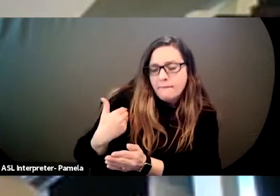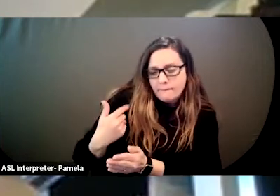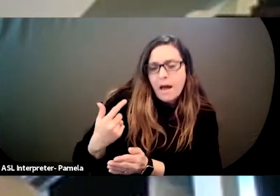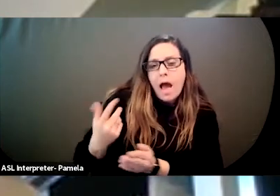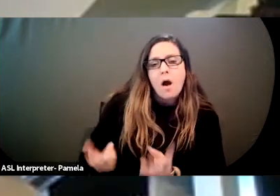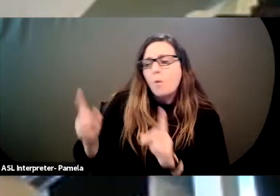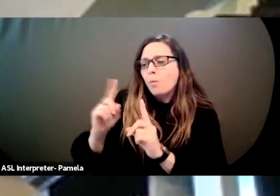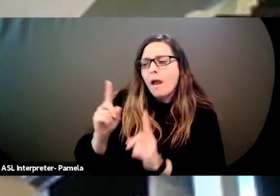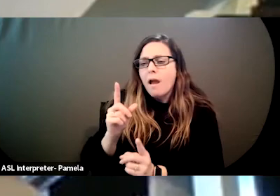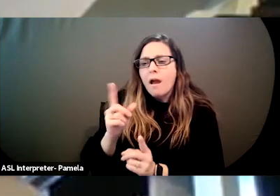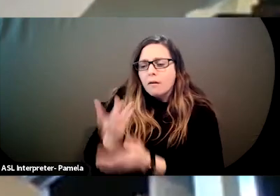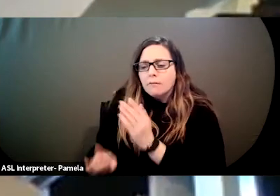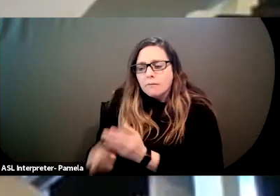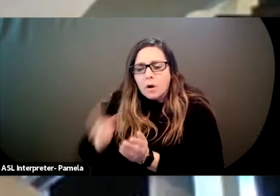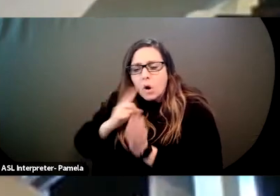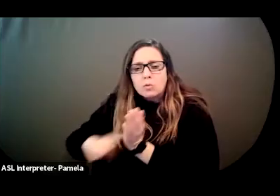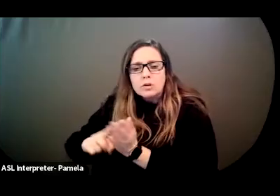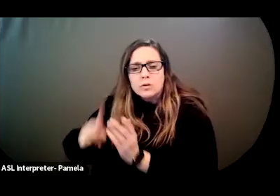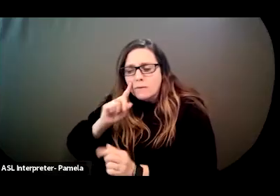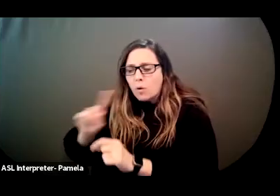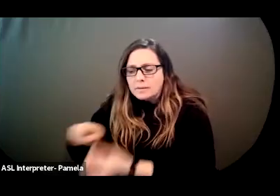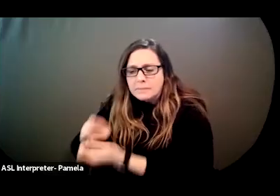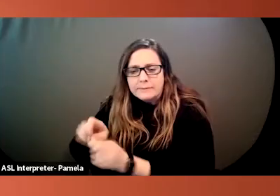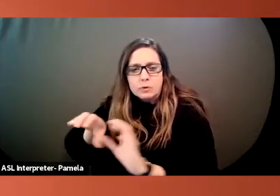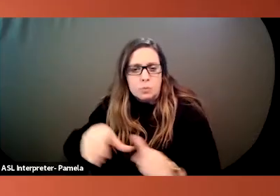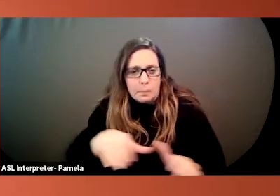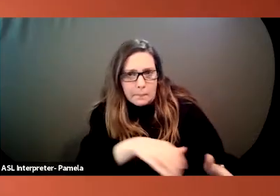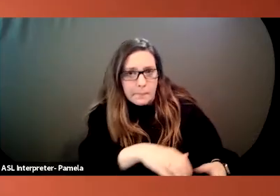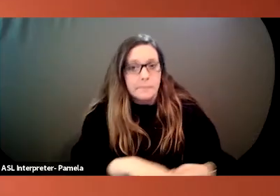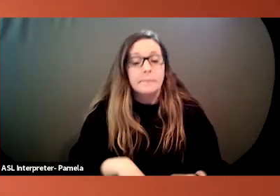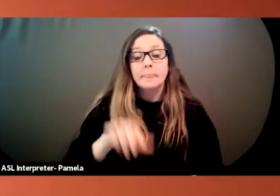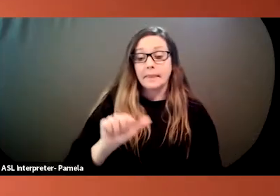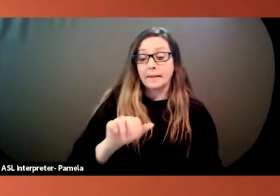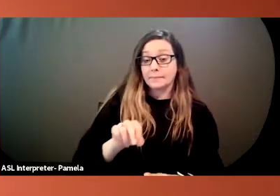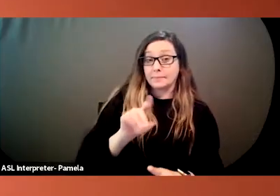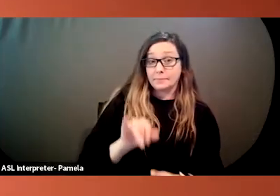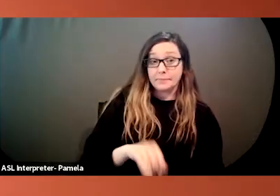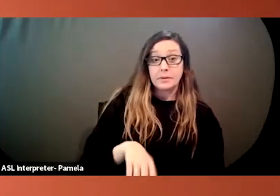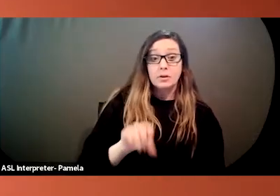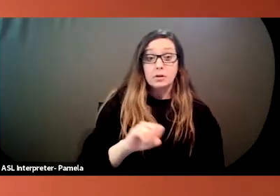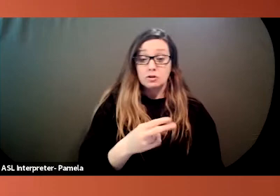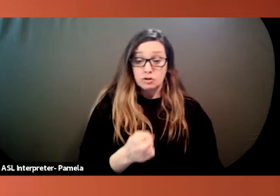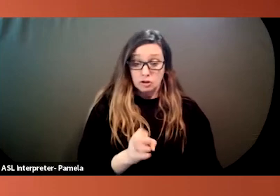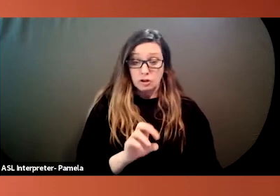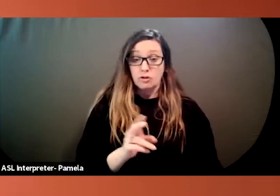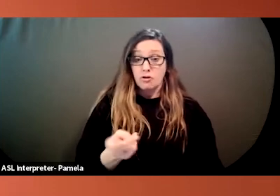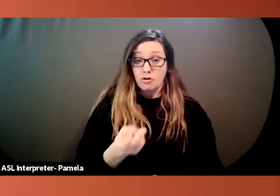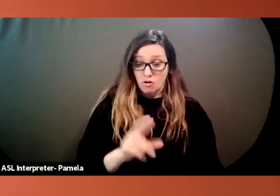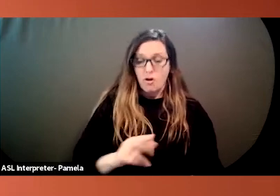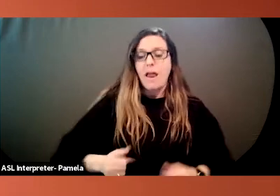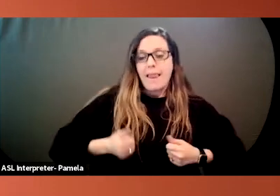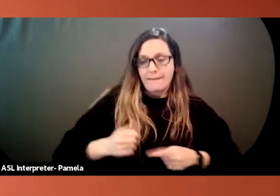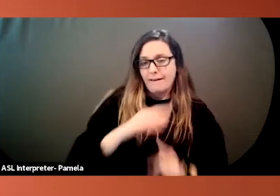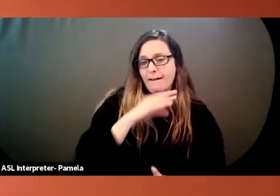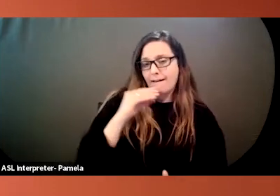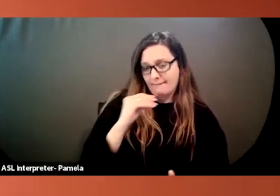Andy, she, her, currently lives in Halifax, Nova Scotia, where she was born and raised